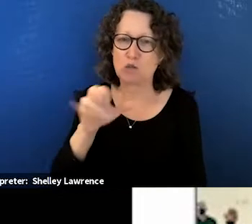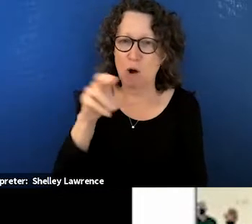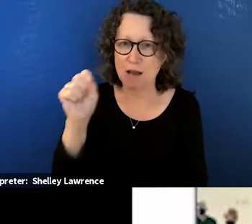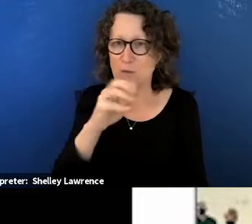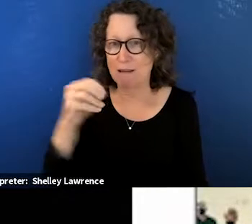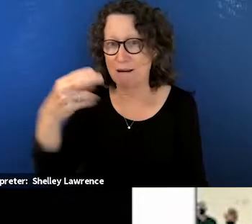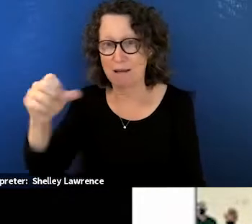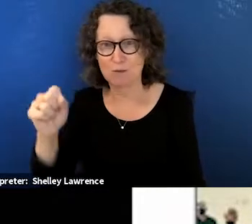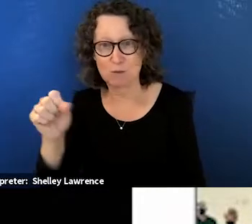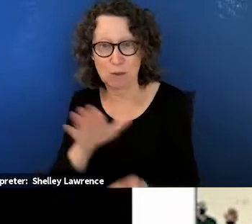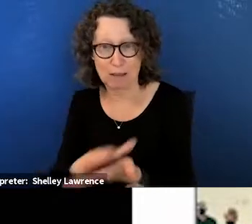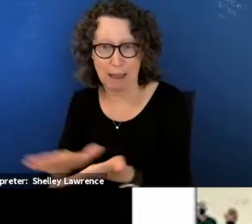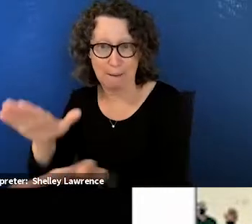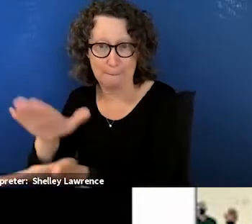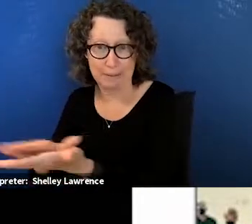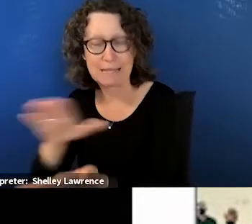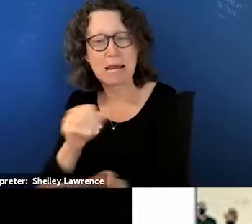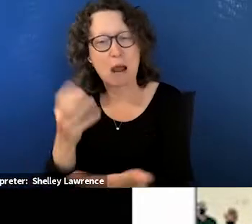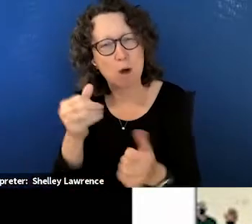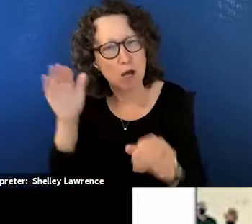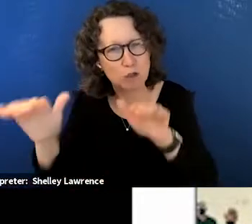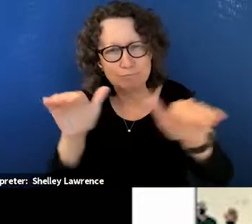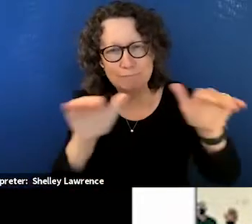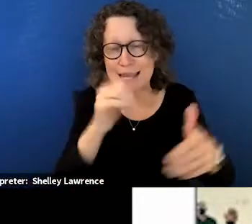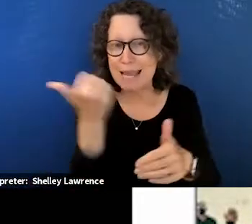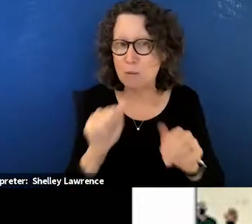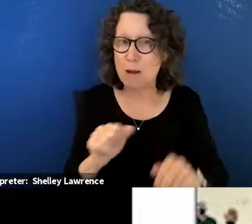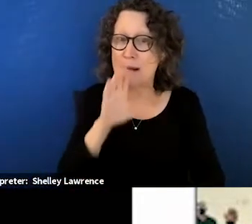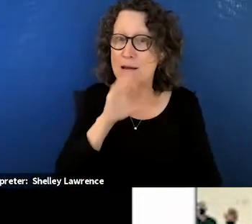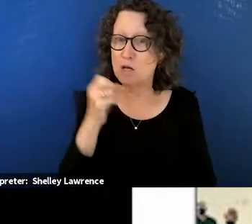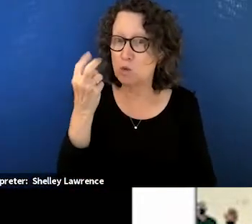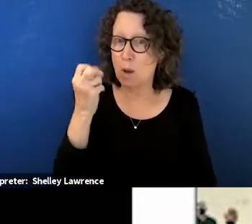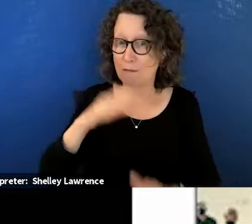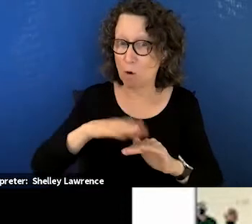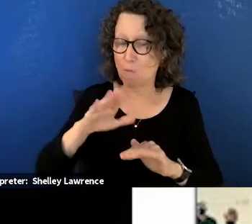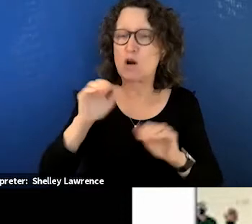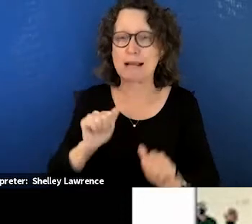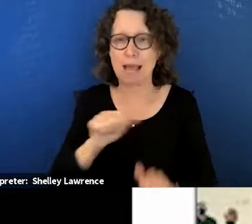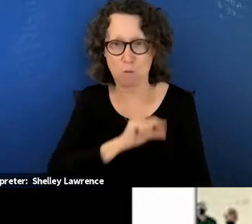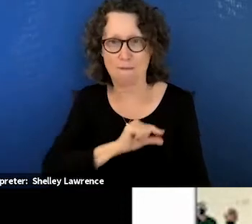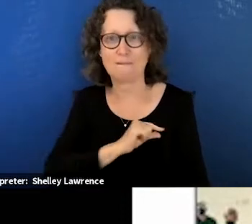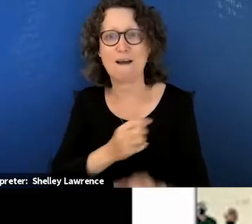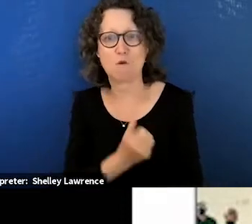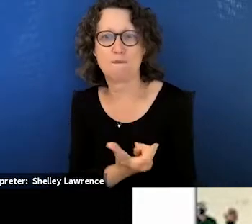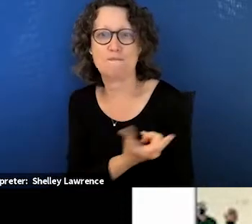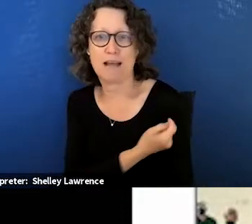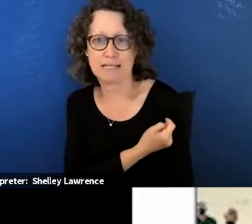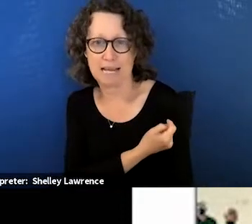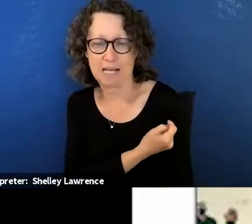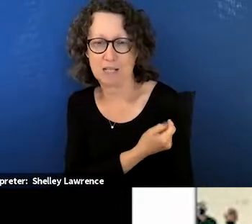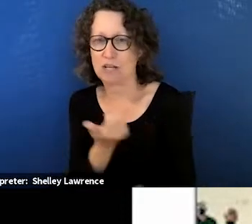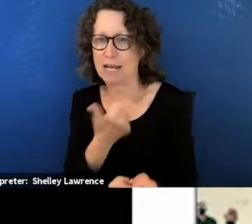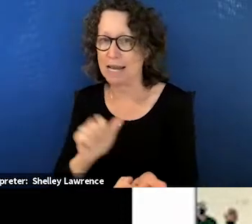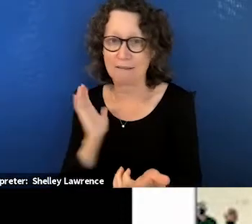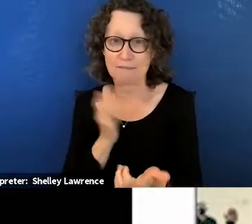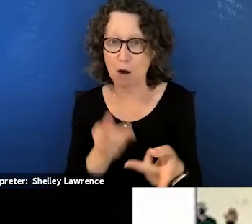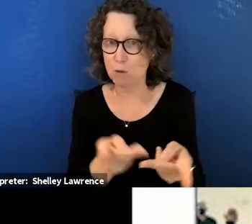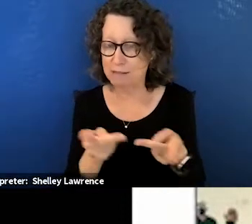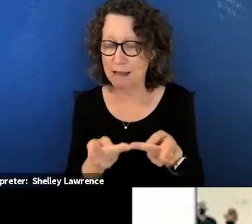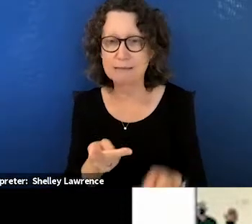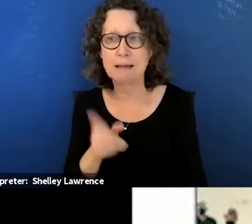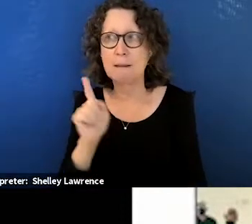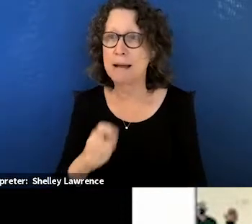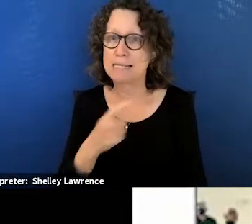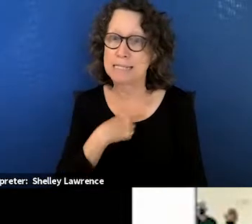campuses. And I want to remind everyone that anyone age 12 and older is eligible to be vaccinated at any of our sites. They do not need